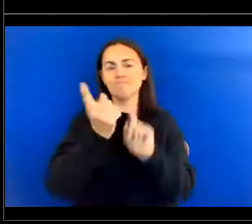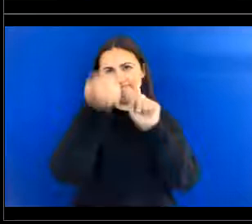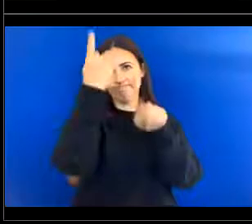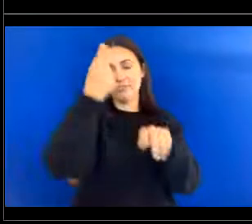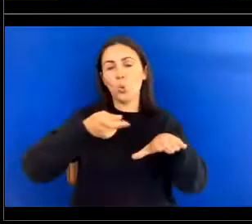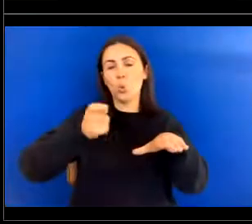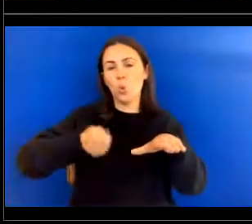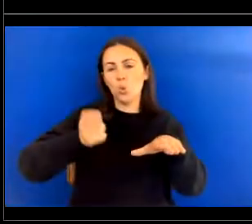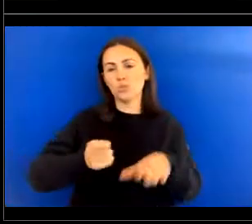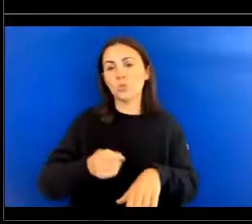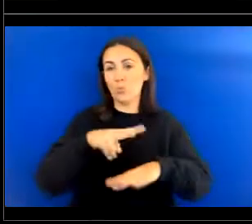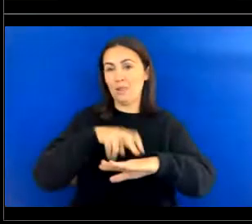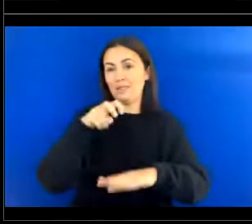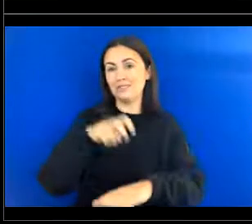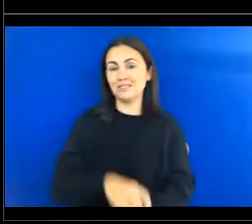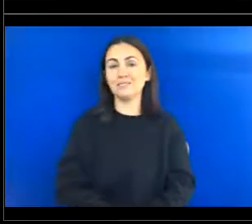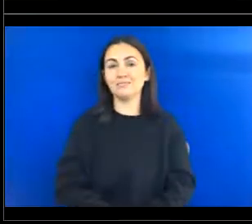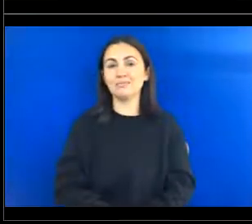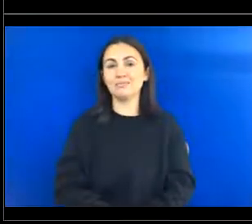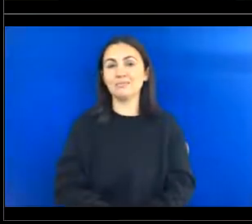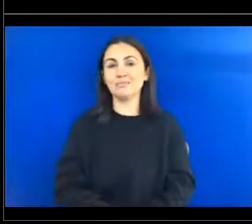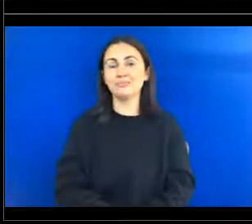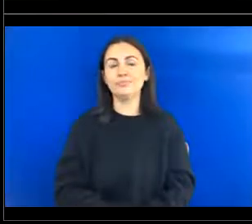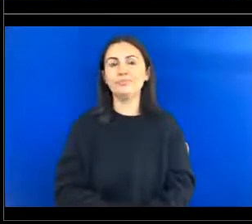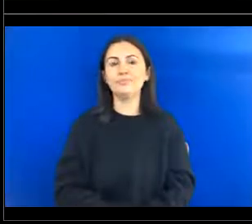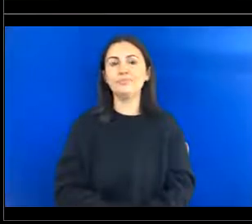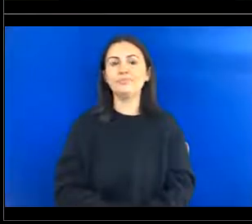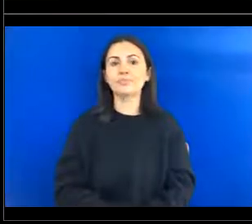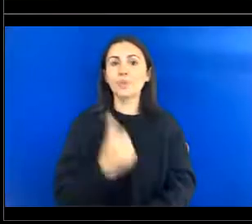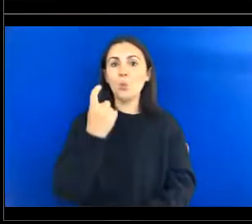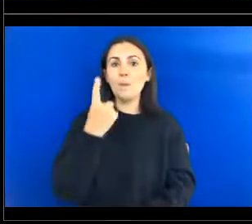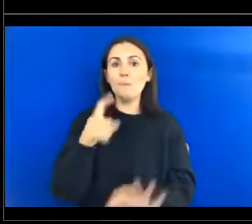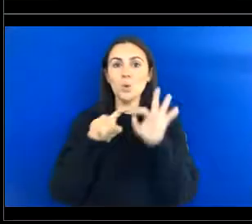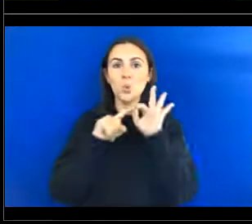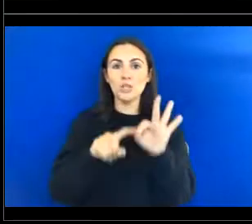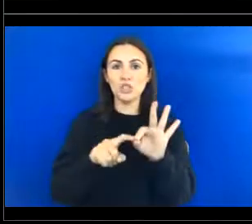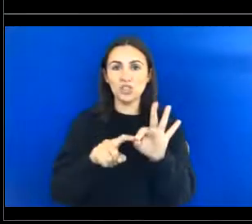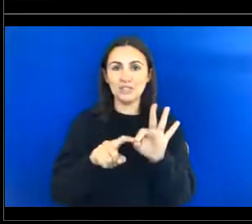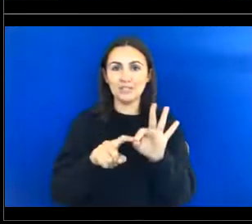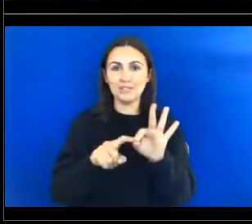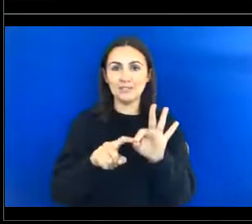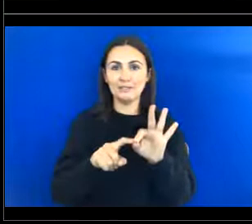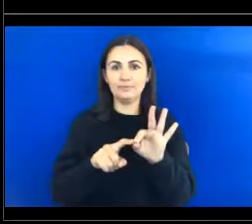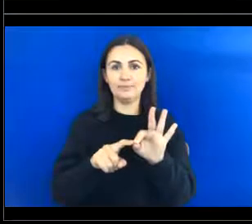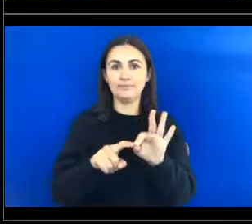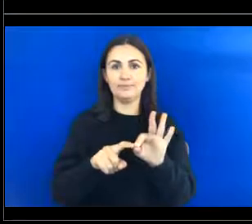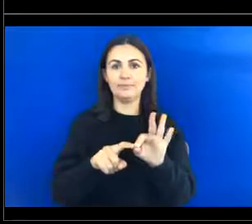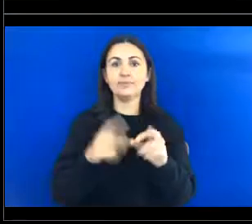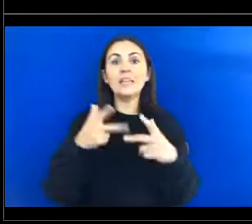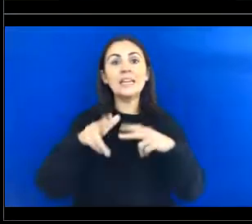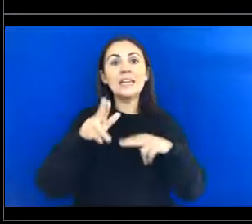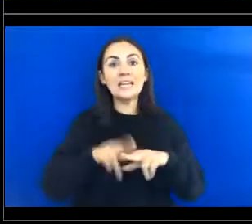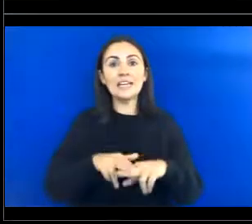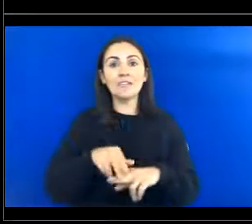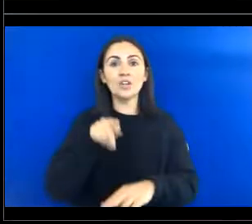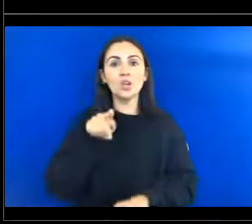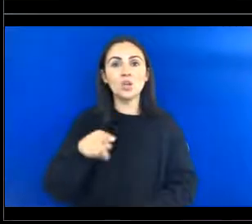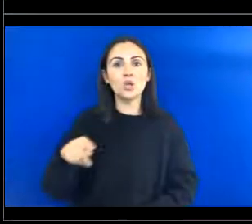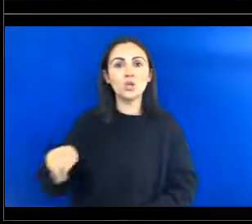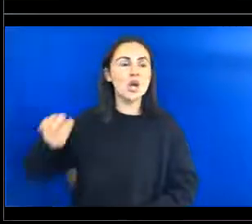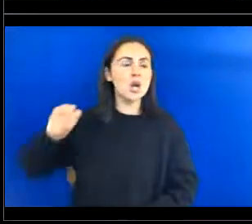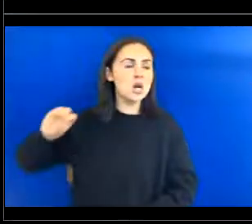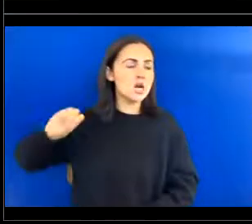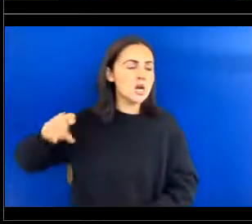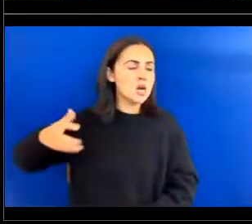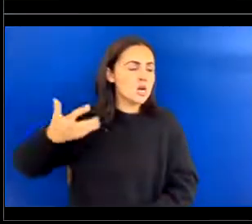you. All right, we'll do our last poll with our audience. If you are annoyed by the noise of a neighbour's